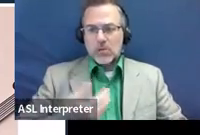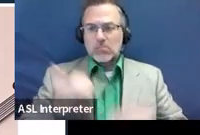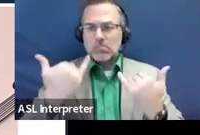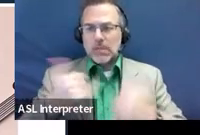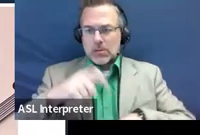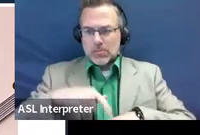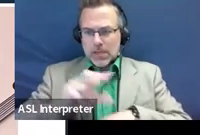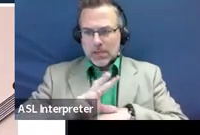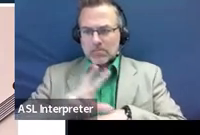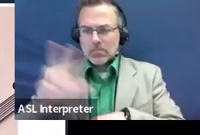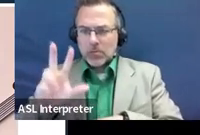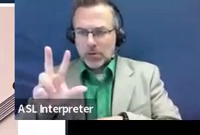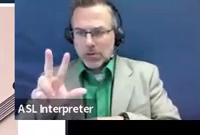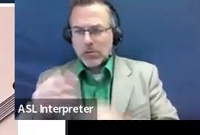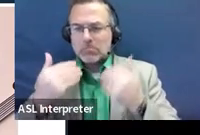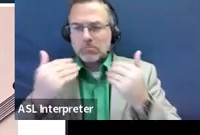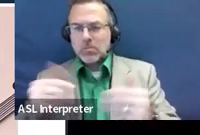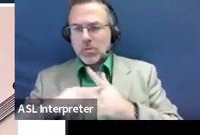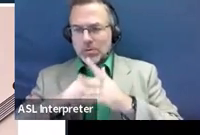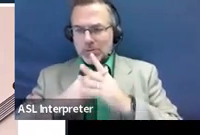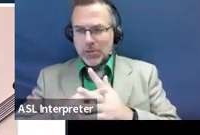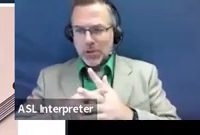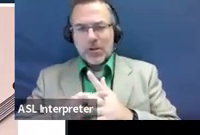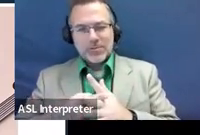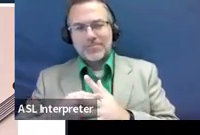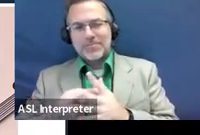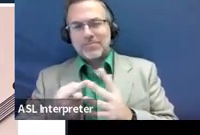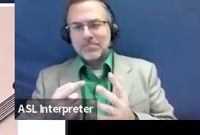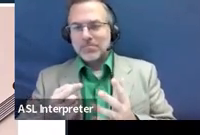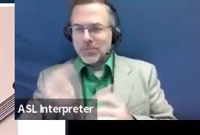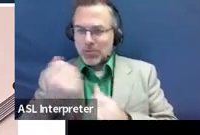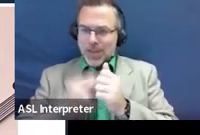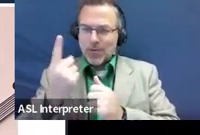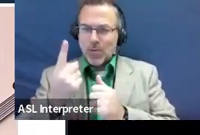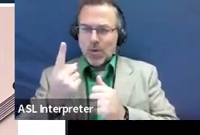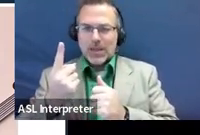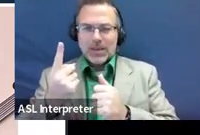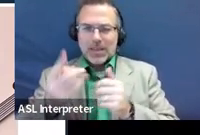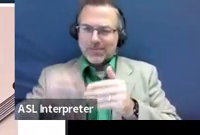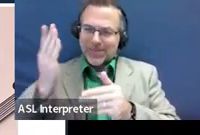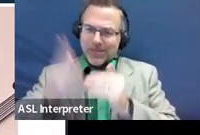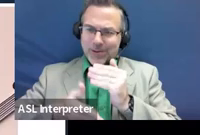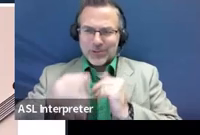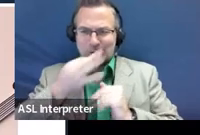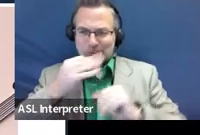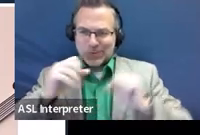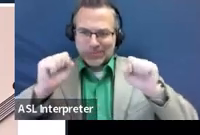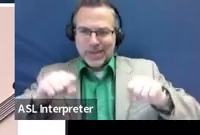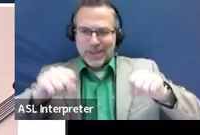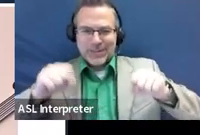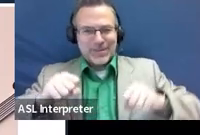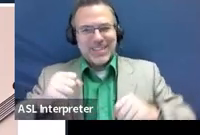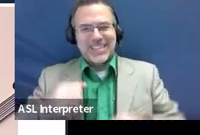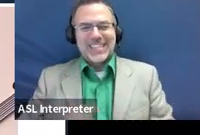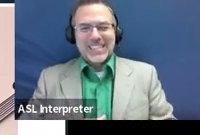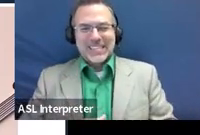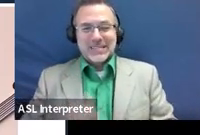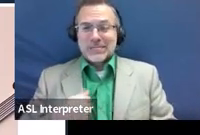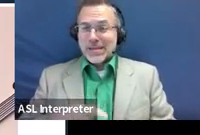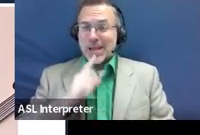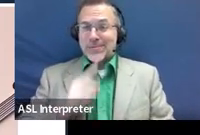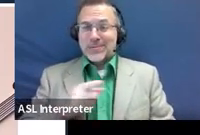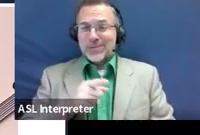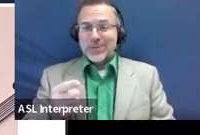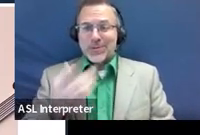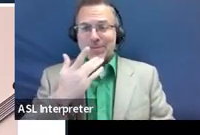started just so we can get everybody out of here as soon as we can this afternoon. I'm sure you're all very anxious to get on with